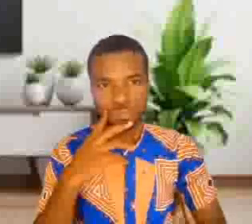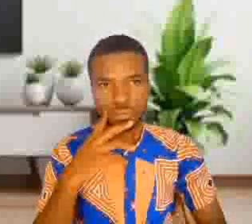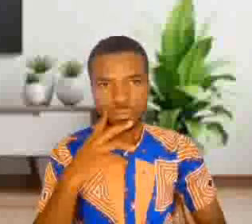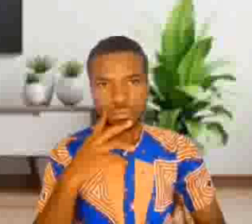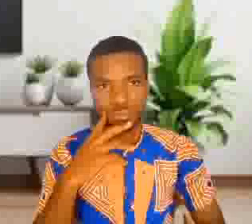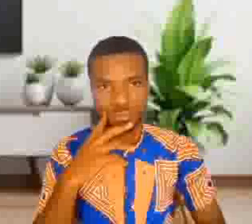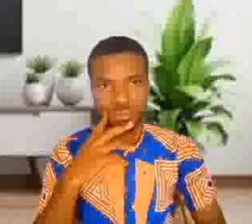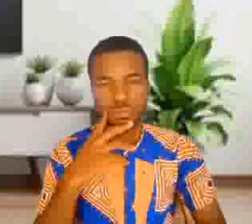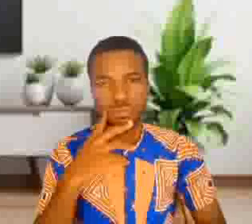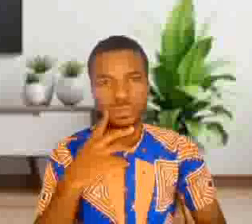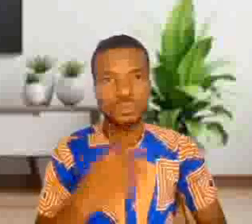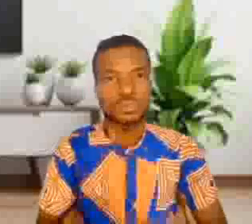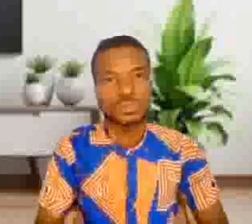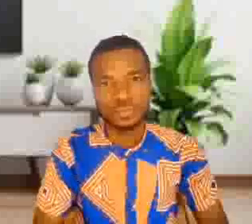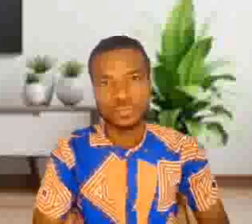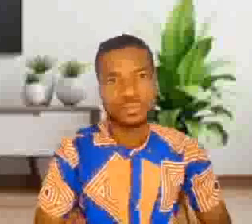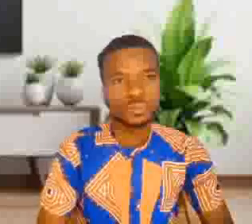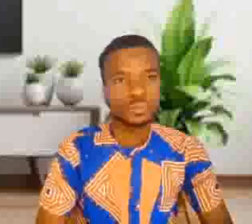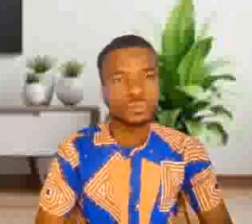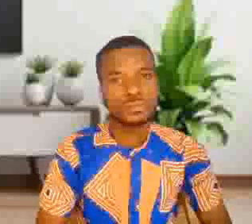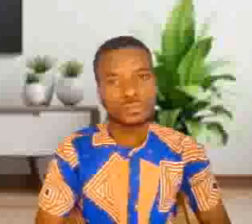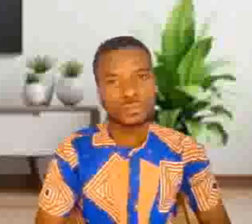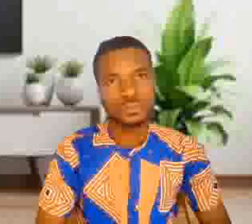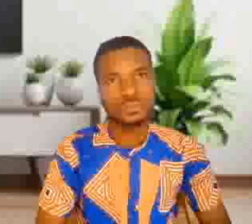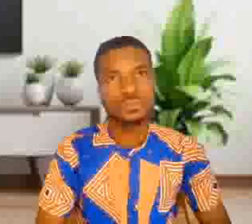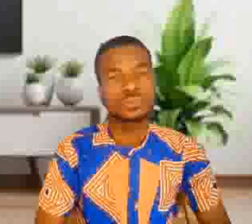both. And he went further in verse 28.